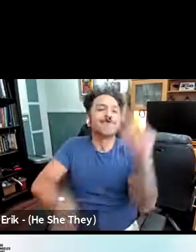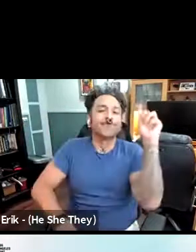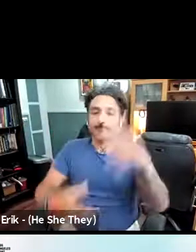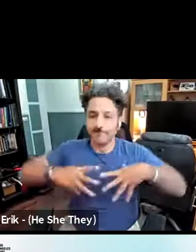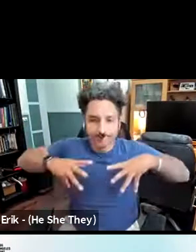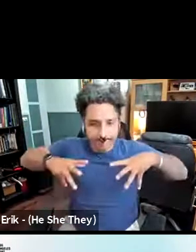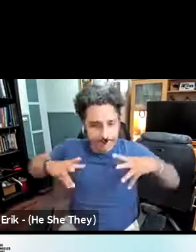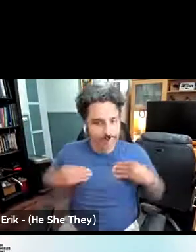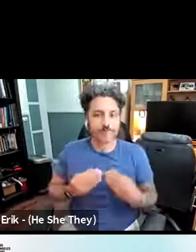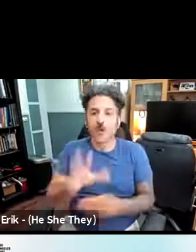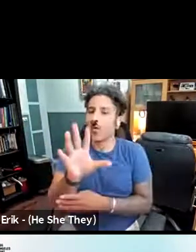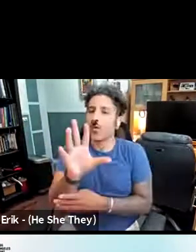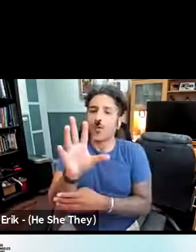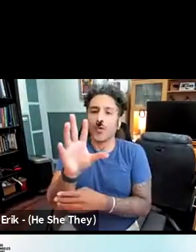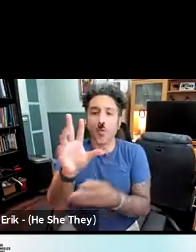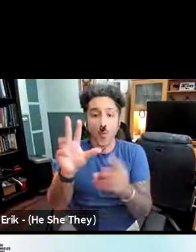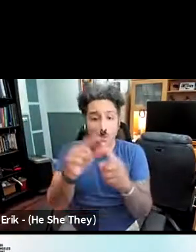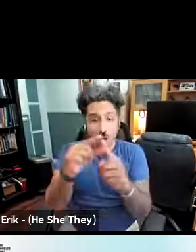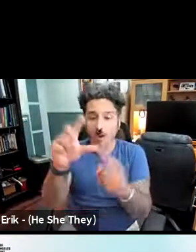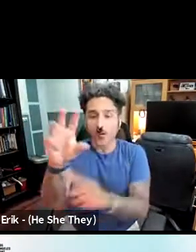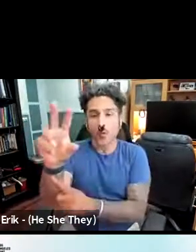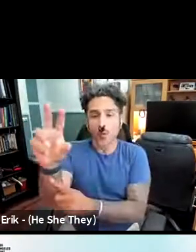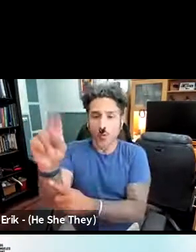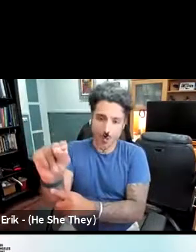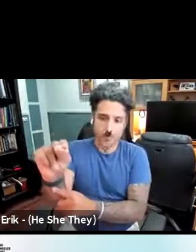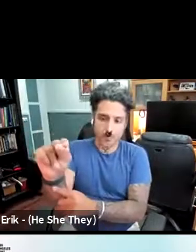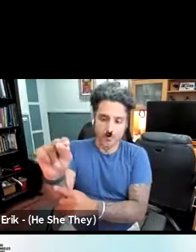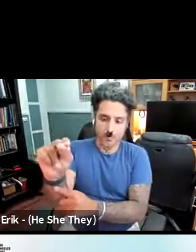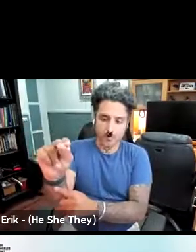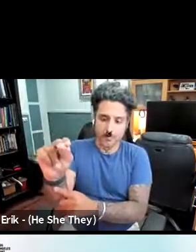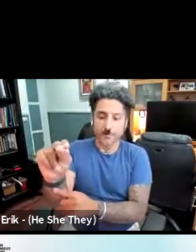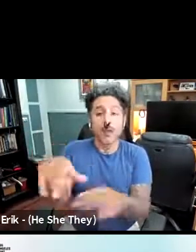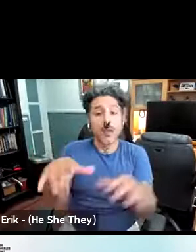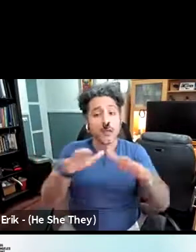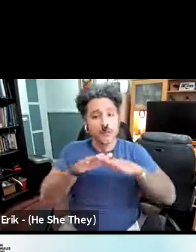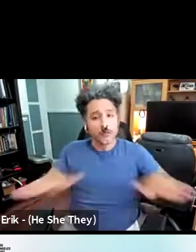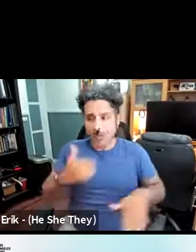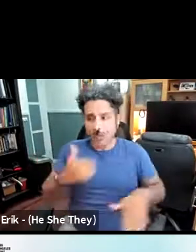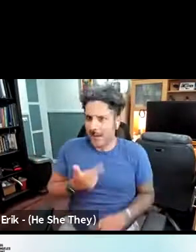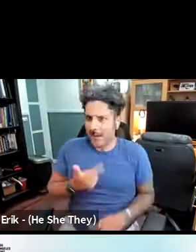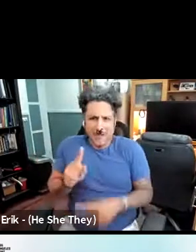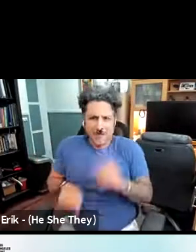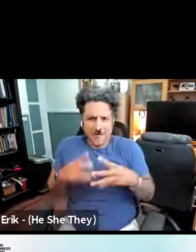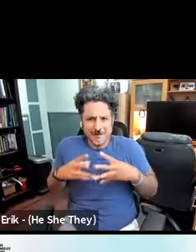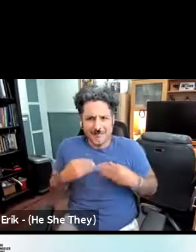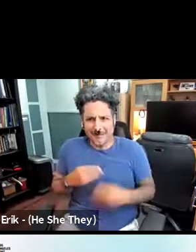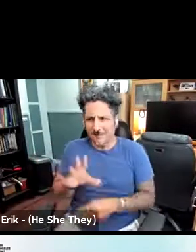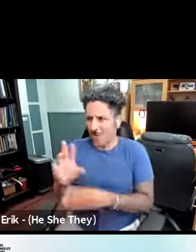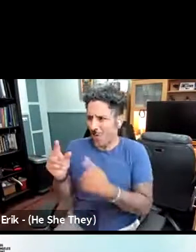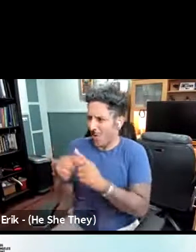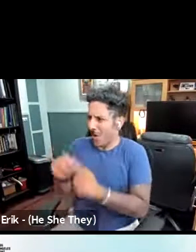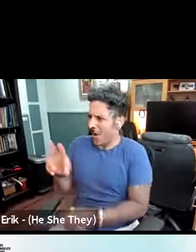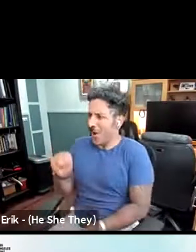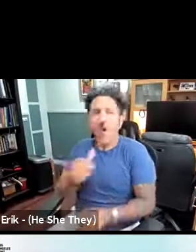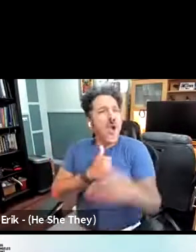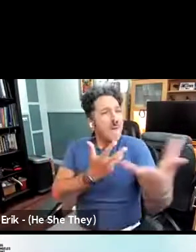accept the word no. As a child, I couldn't even accept the word no. Mama, I want that